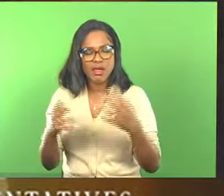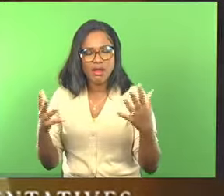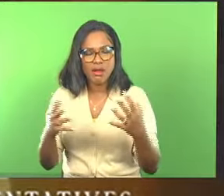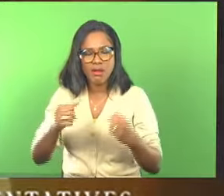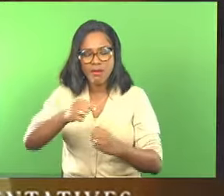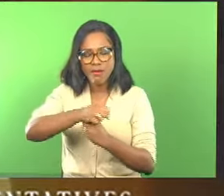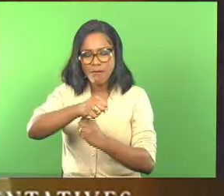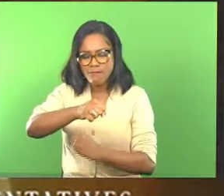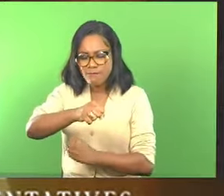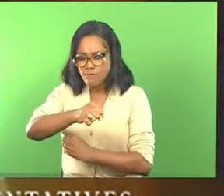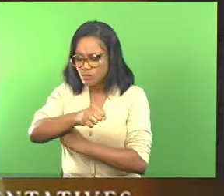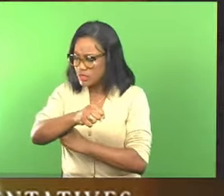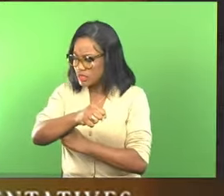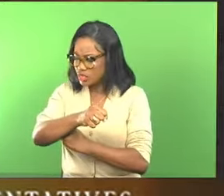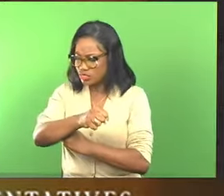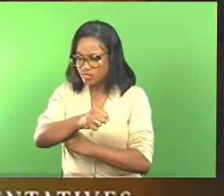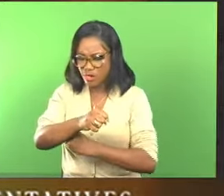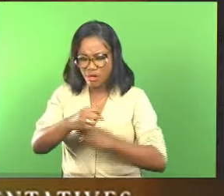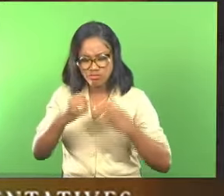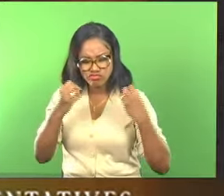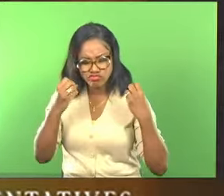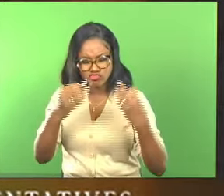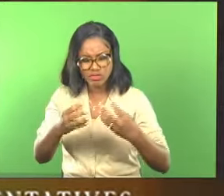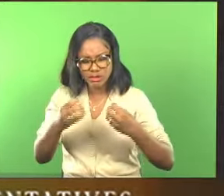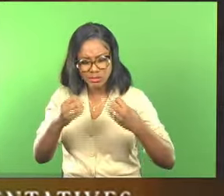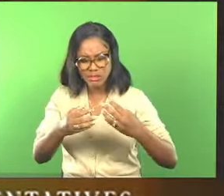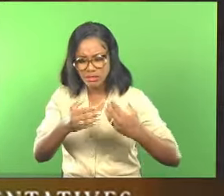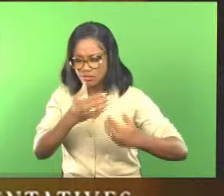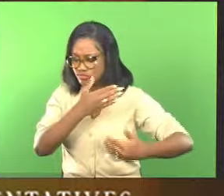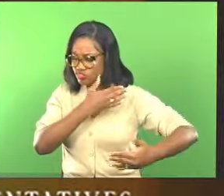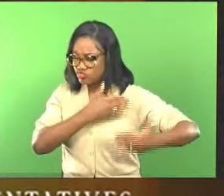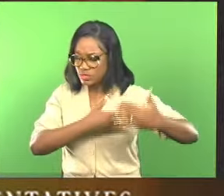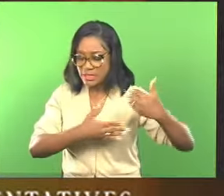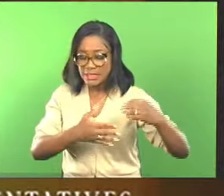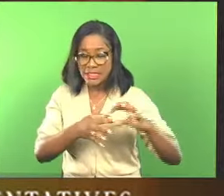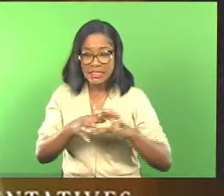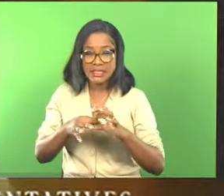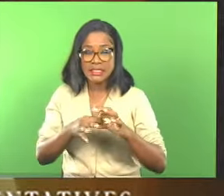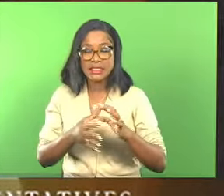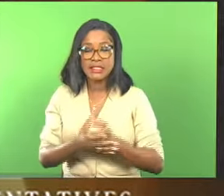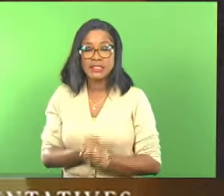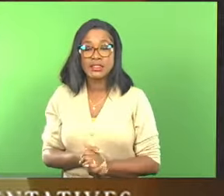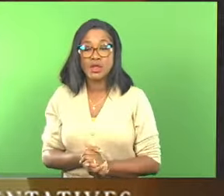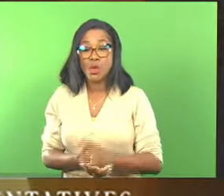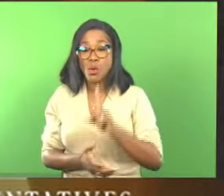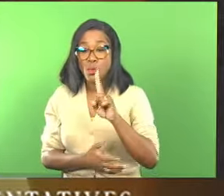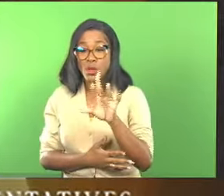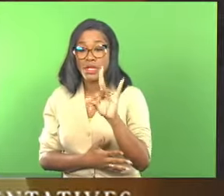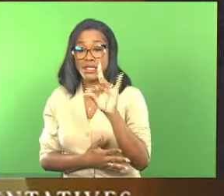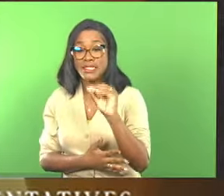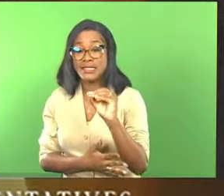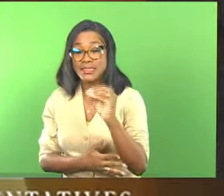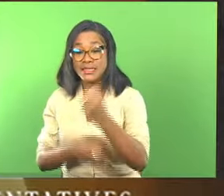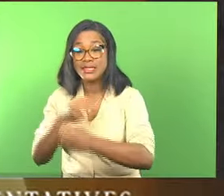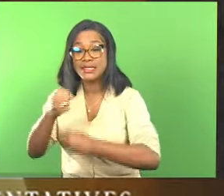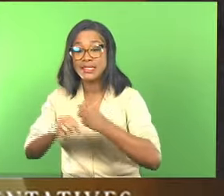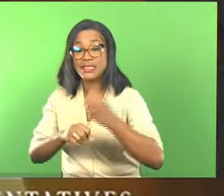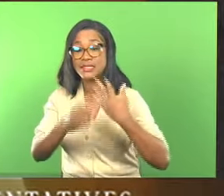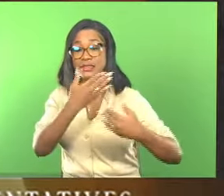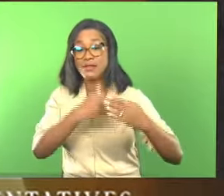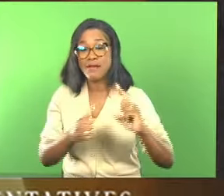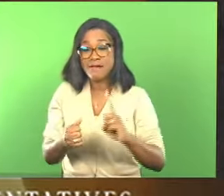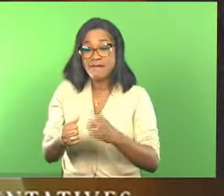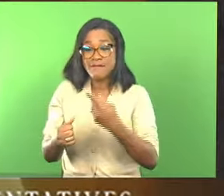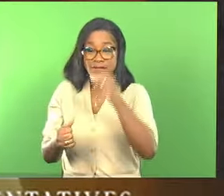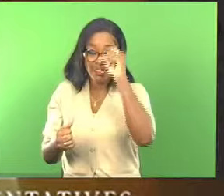of centuries-old bonds. 180 years ago, the first